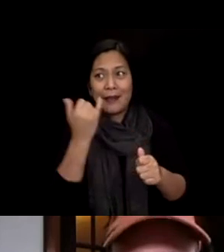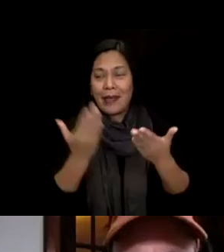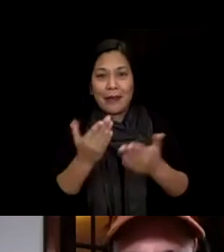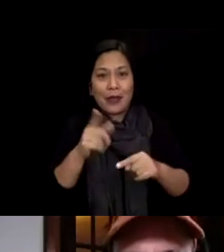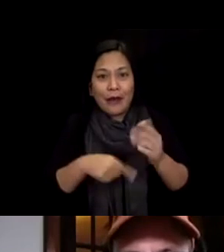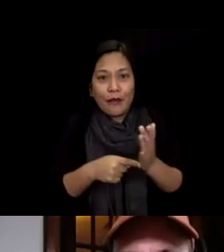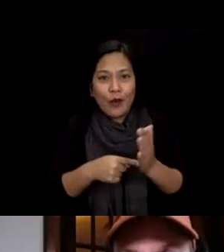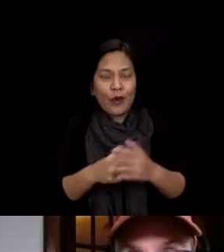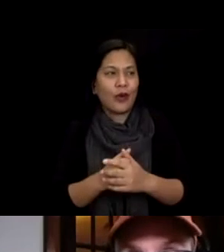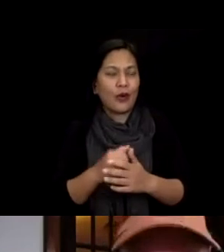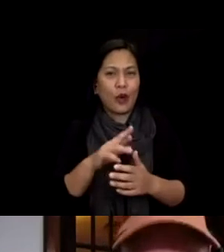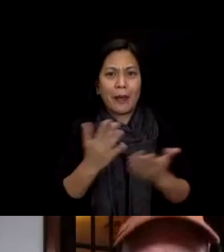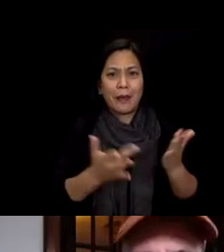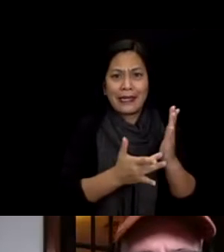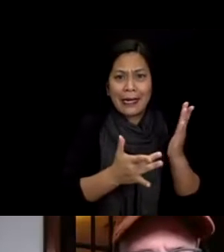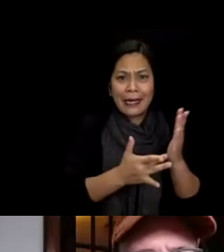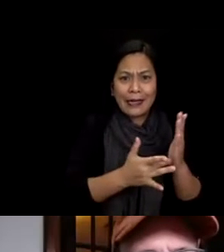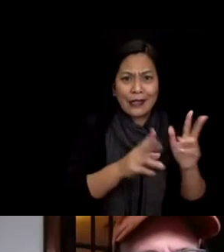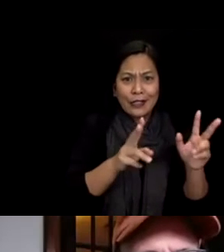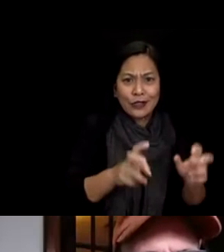technical issues, different abilities,